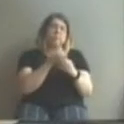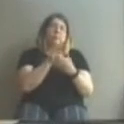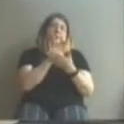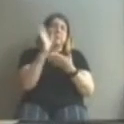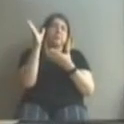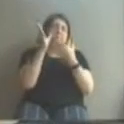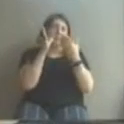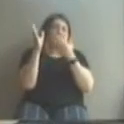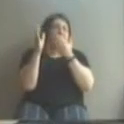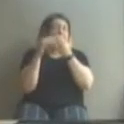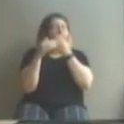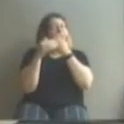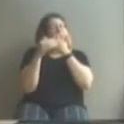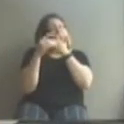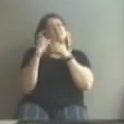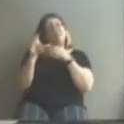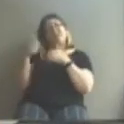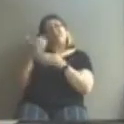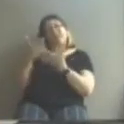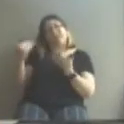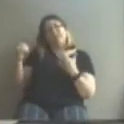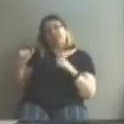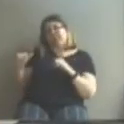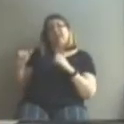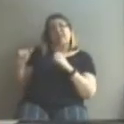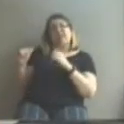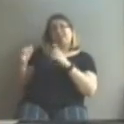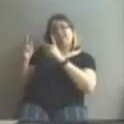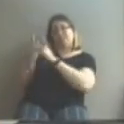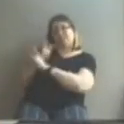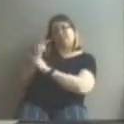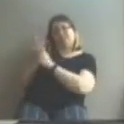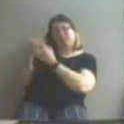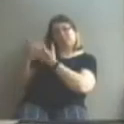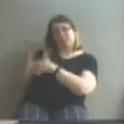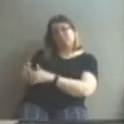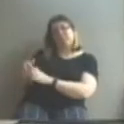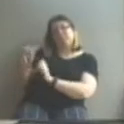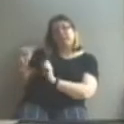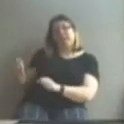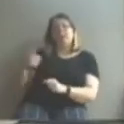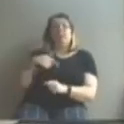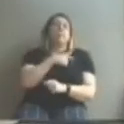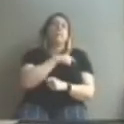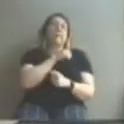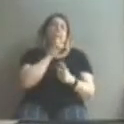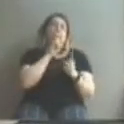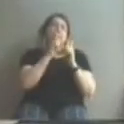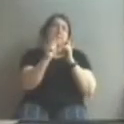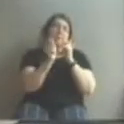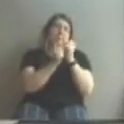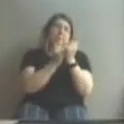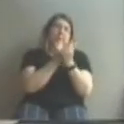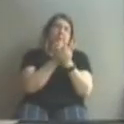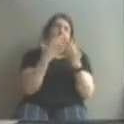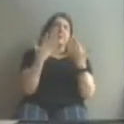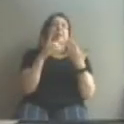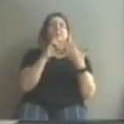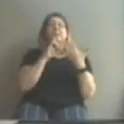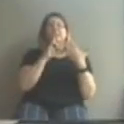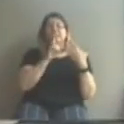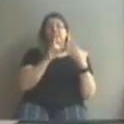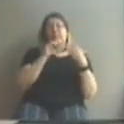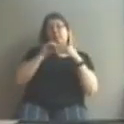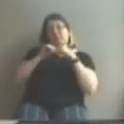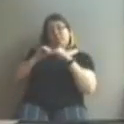services. So those other things could be worked out. So, but we have talked about everything's a domino effect,